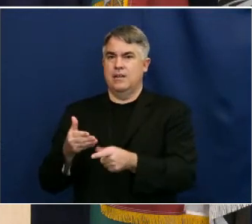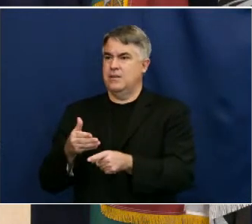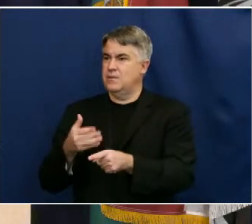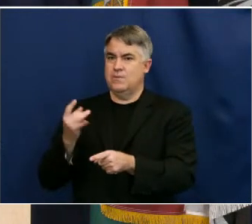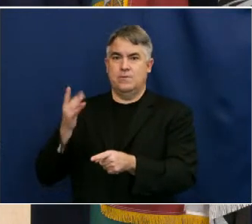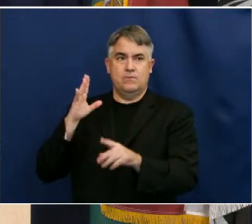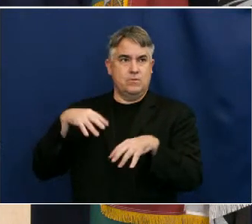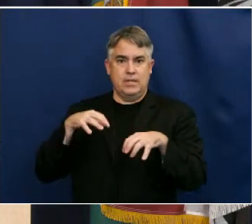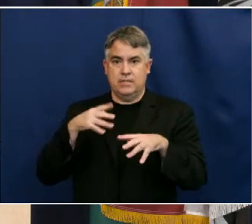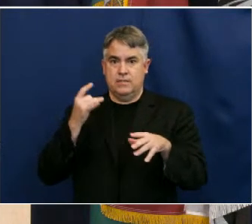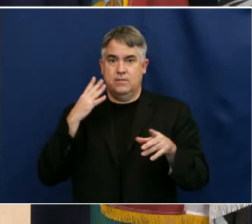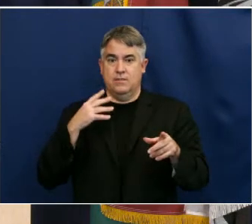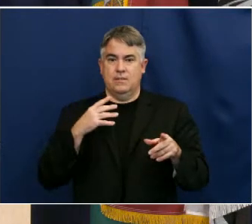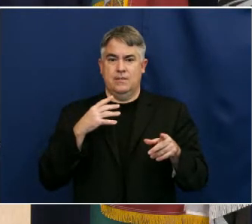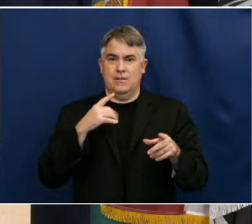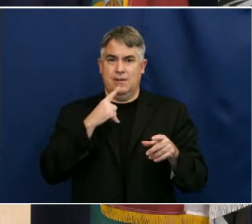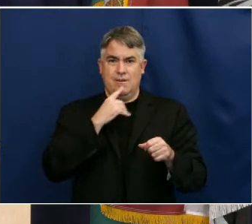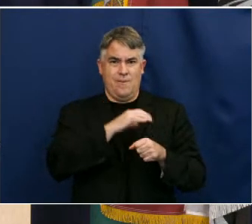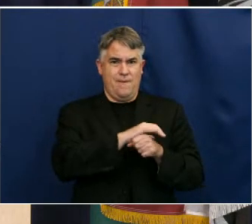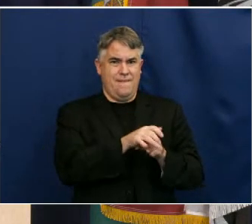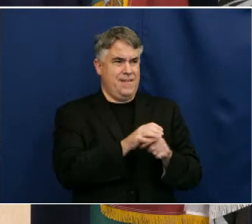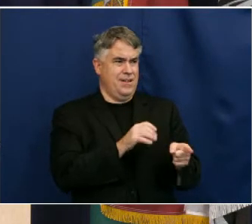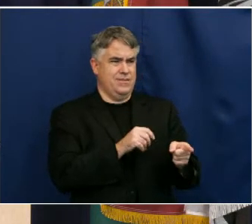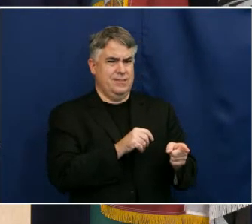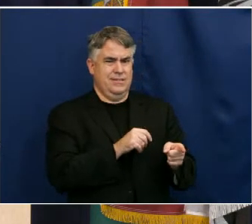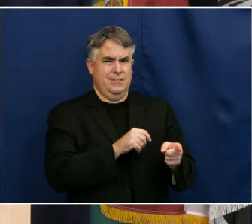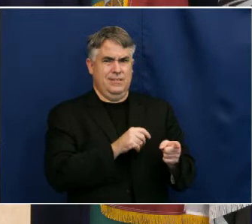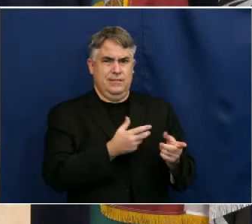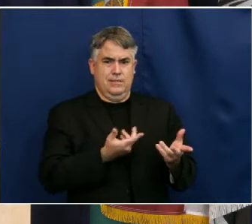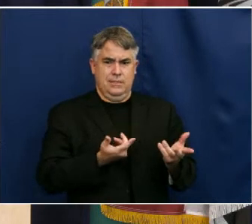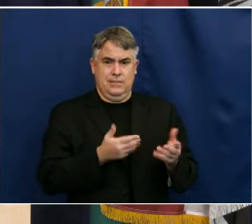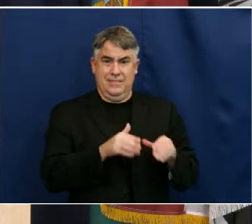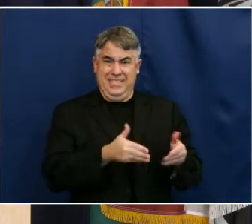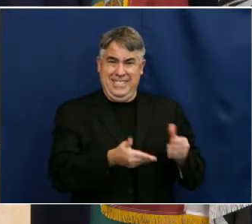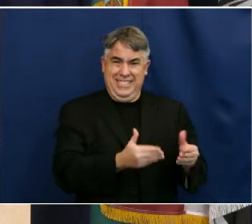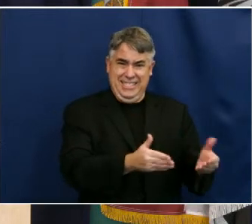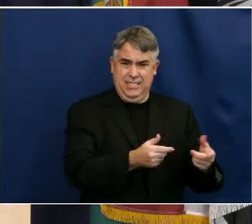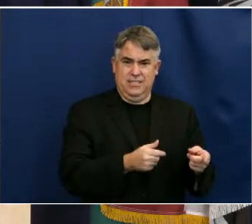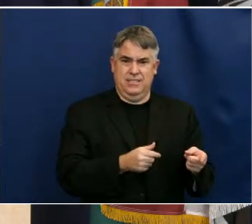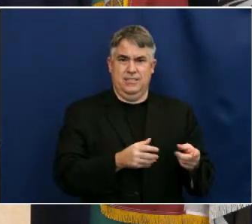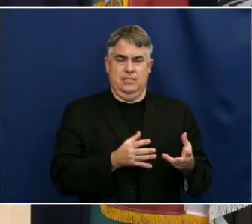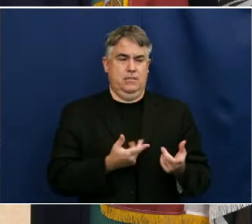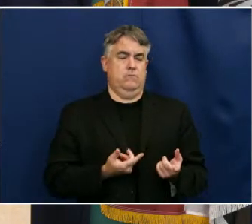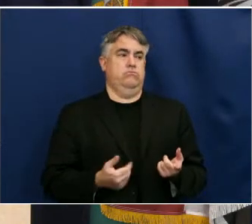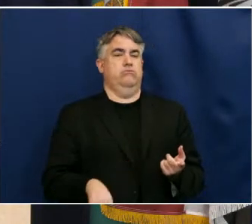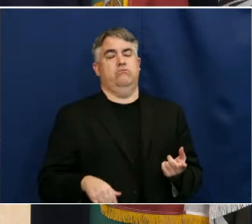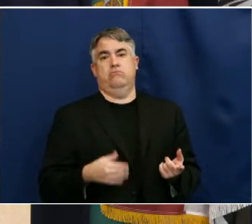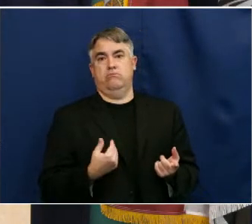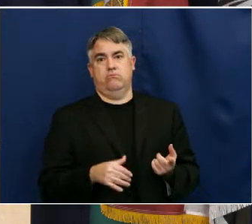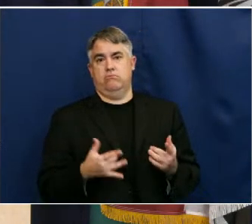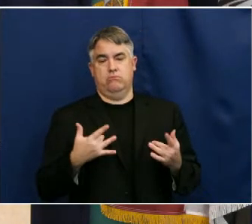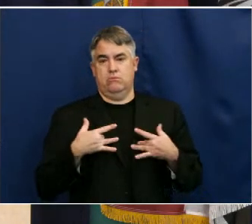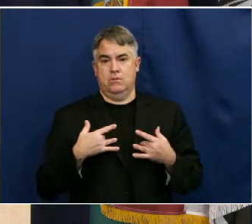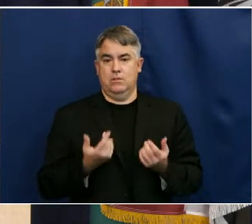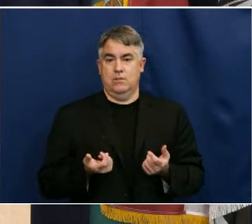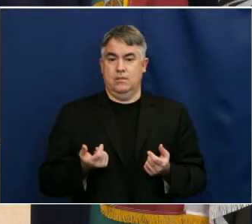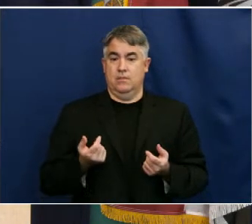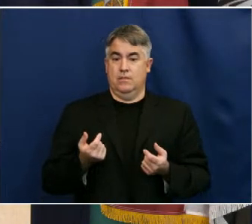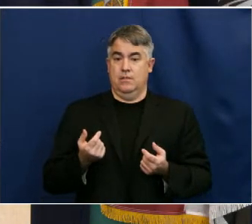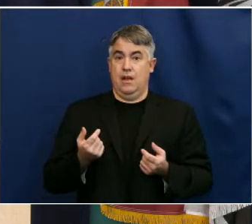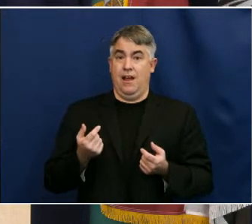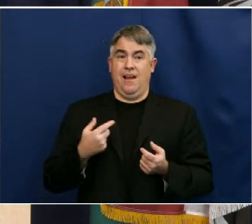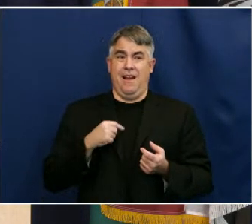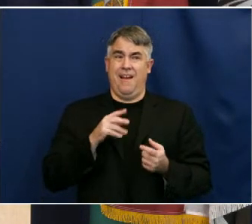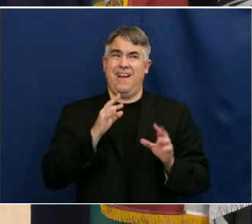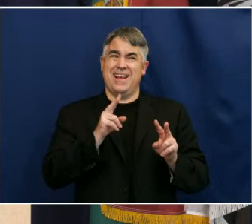it's still here. And we're excited about the vaccinations, and we're excited about descending case rates, and we're excited about schools coming back and the prospects